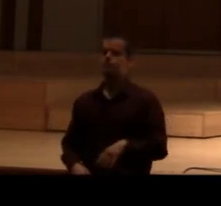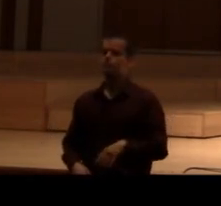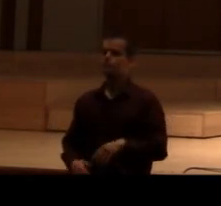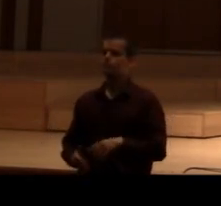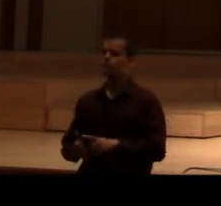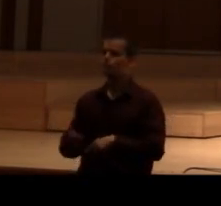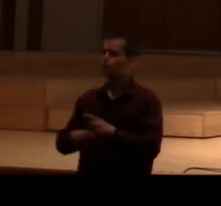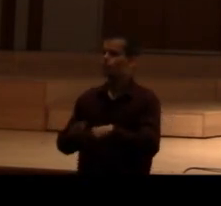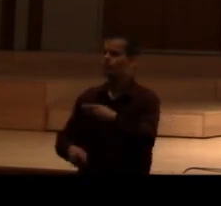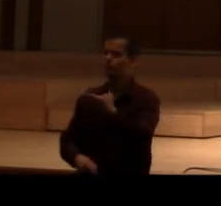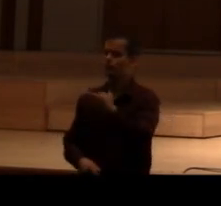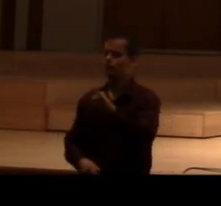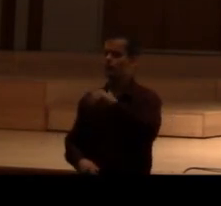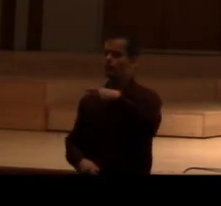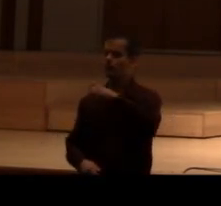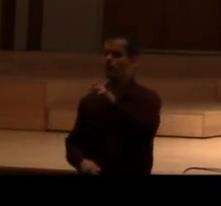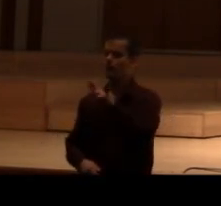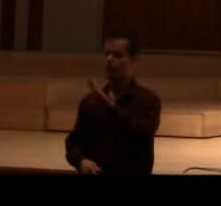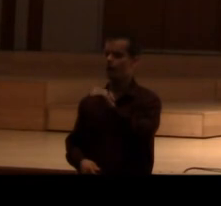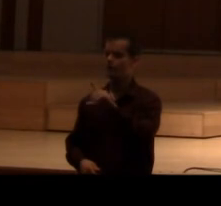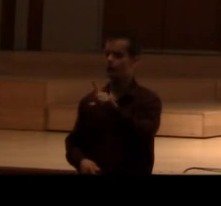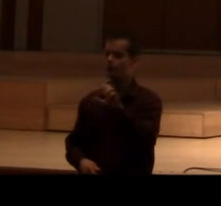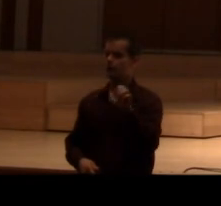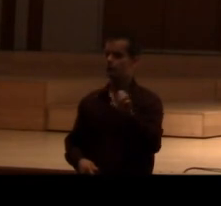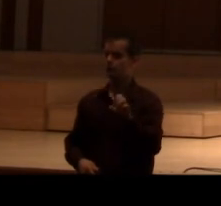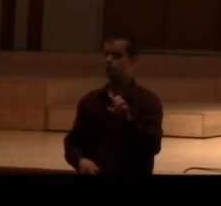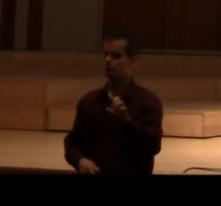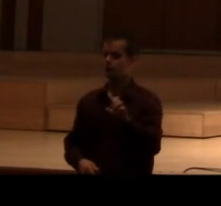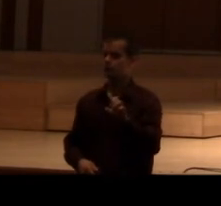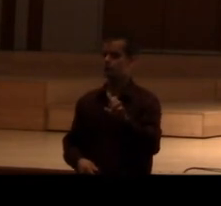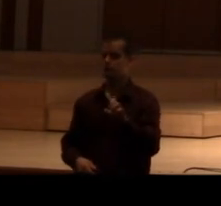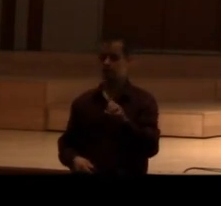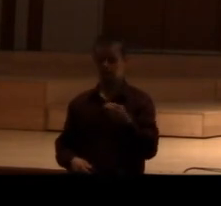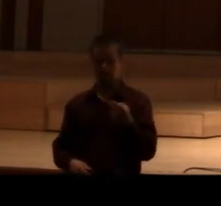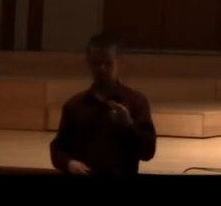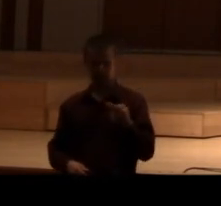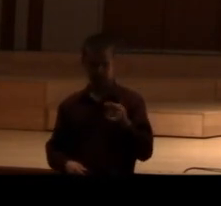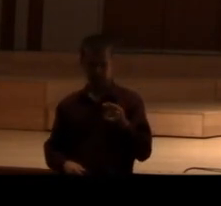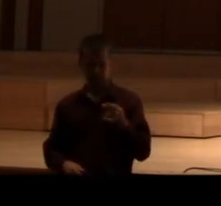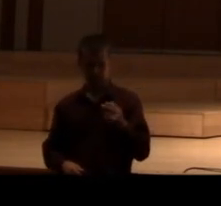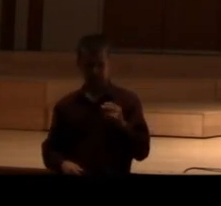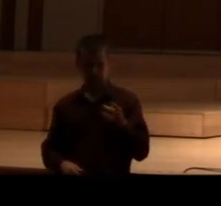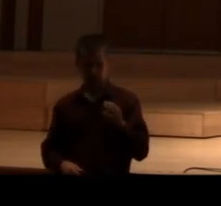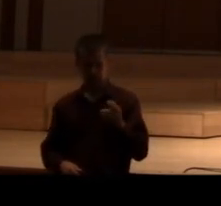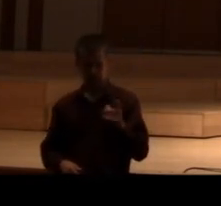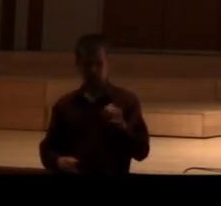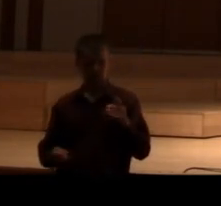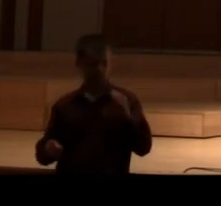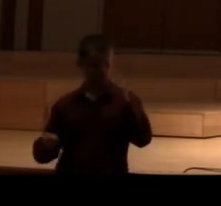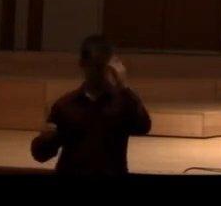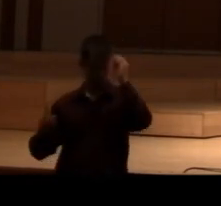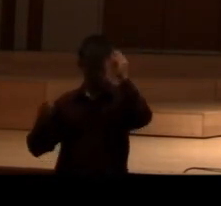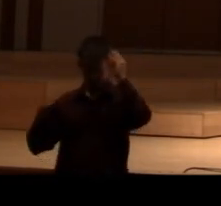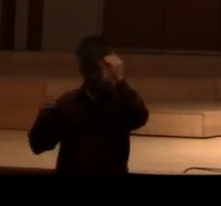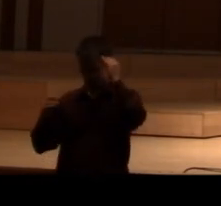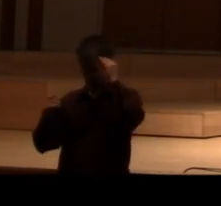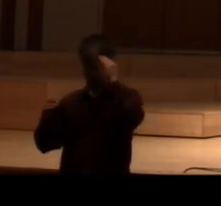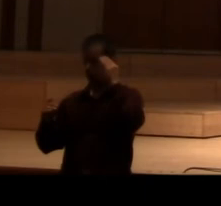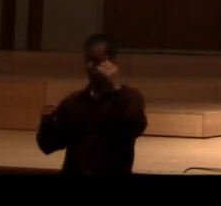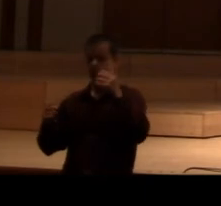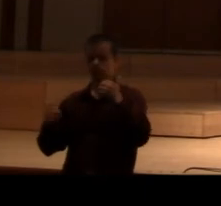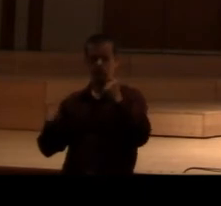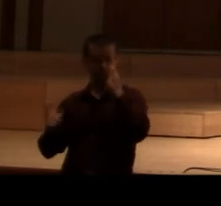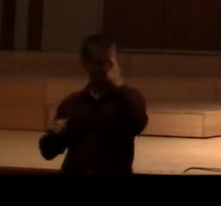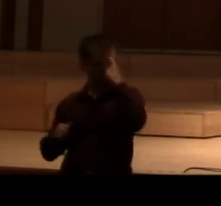about hyperbole?" Hyperbole? Hyperbole? So I was 10, my mind starts going to overdrive, and I'm trying